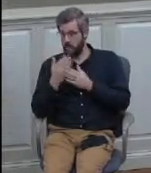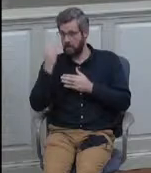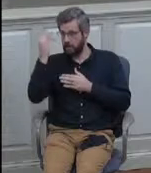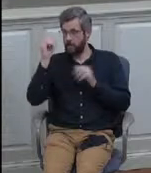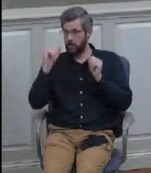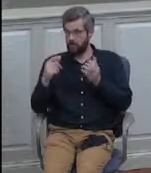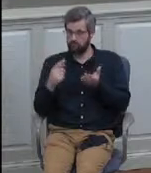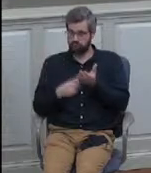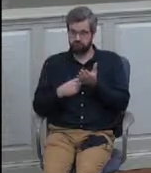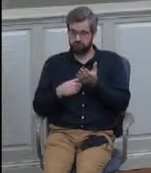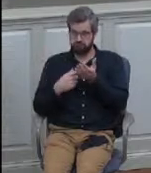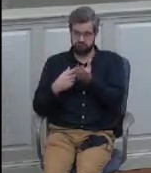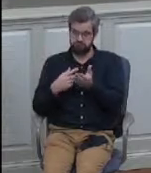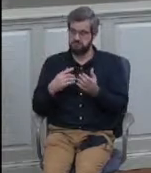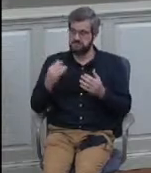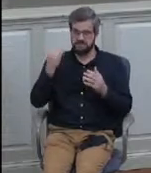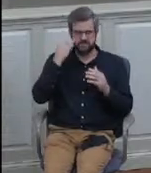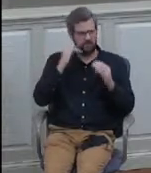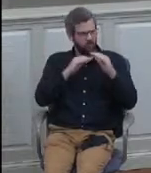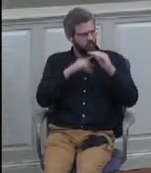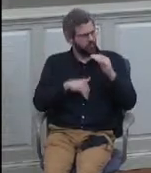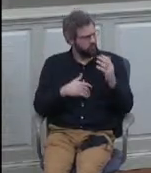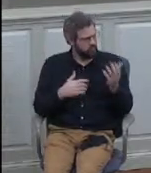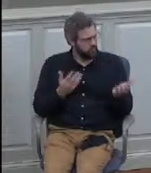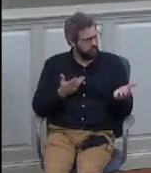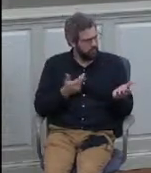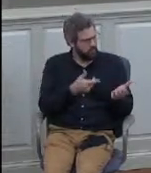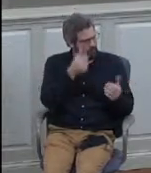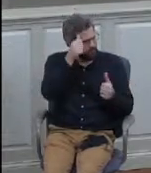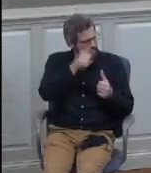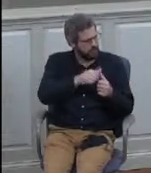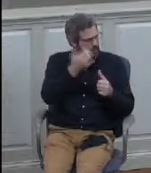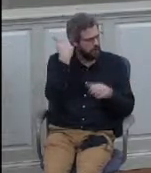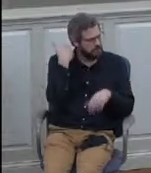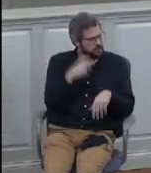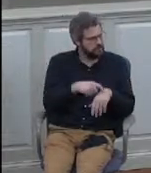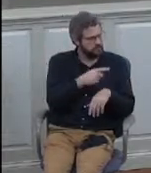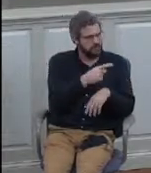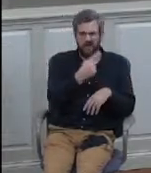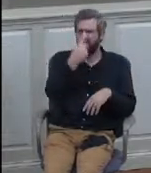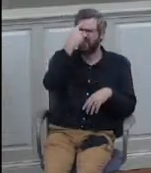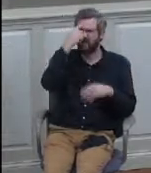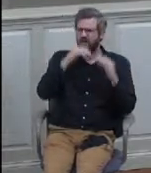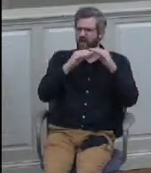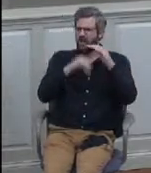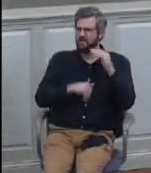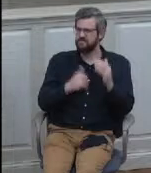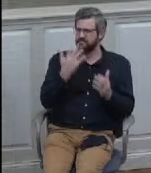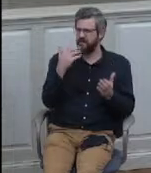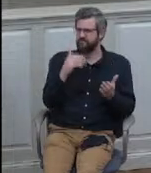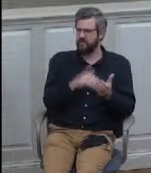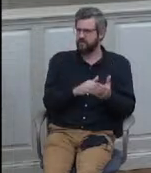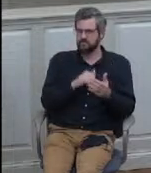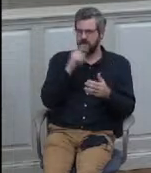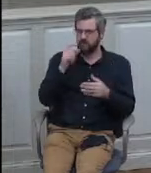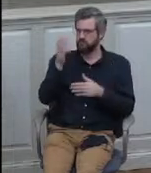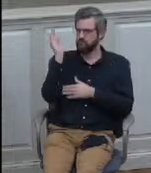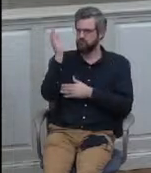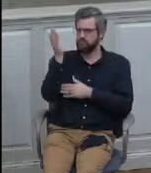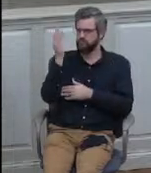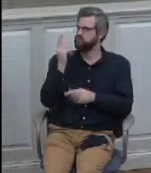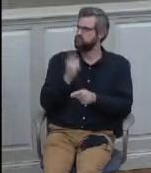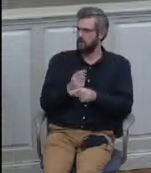entertain if it's under, what was it last time? Do you remember? I think it was under 5,000. That's what I was thinking. Then there